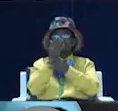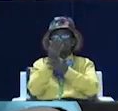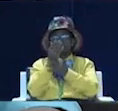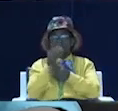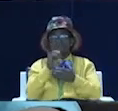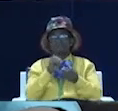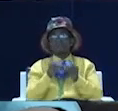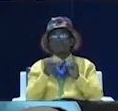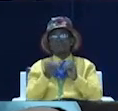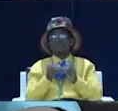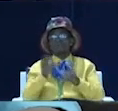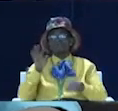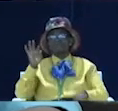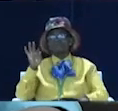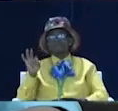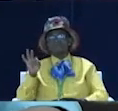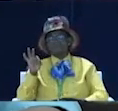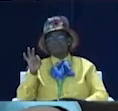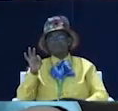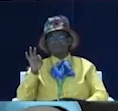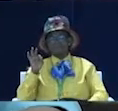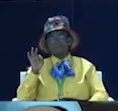Number nine,